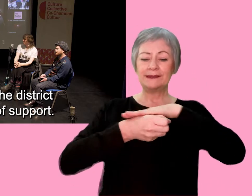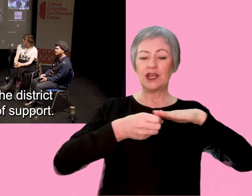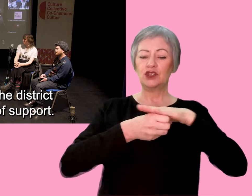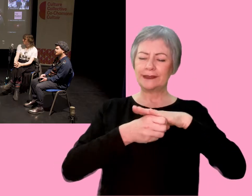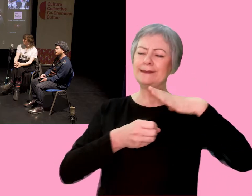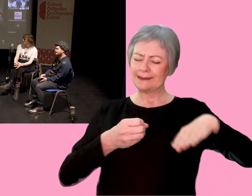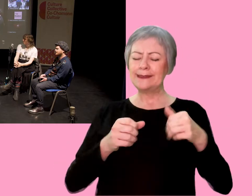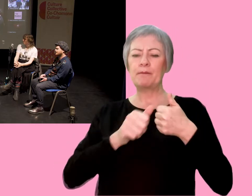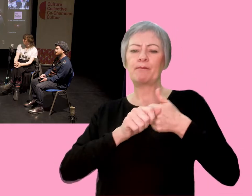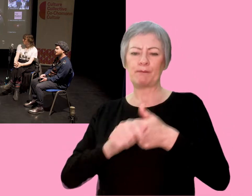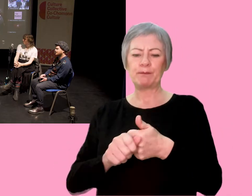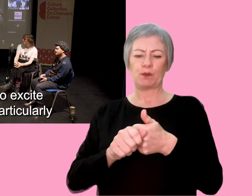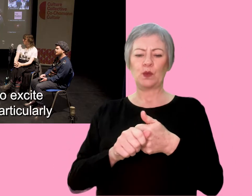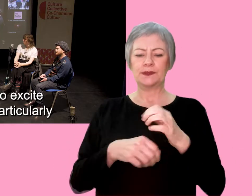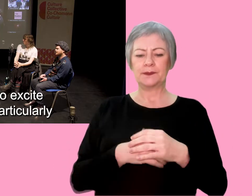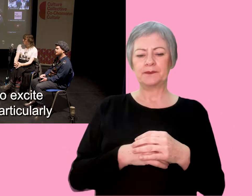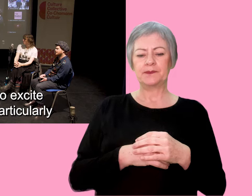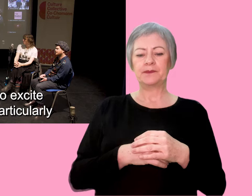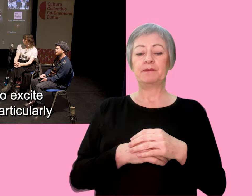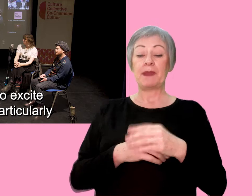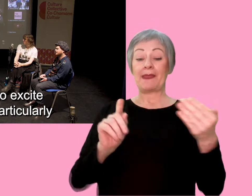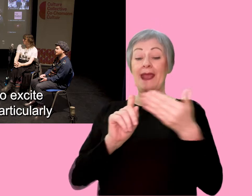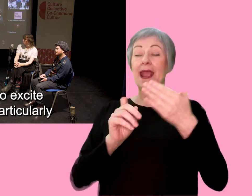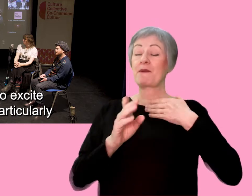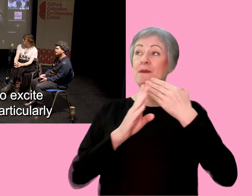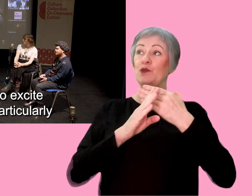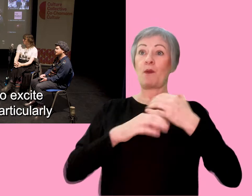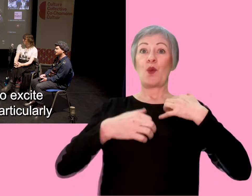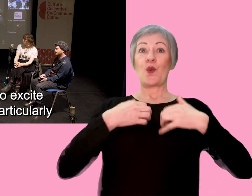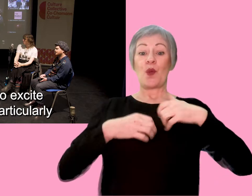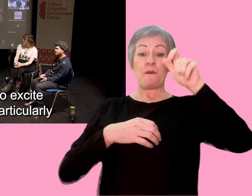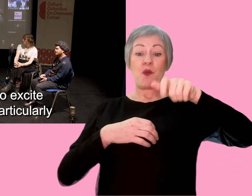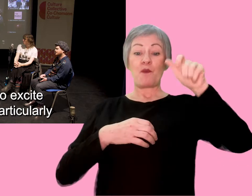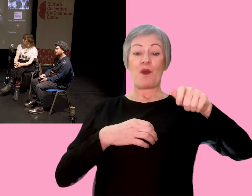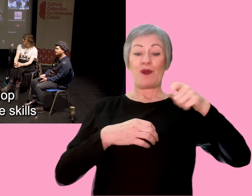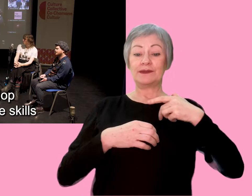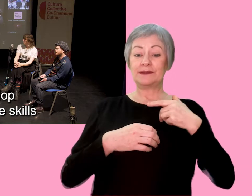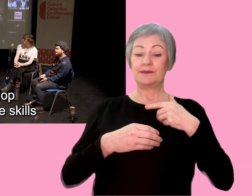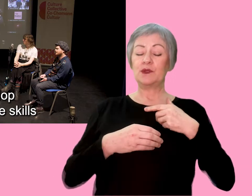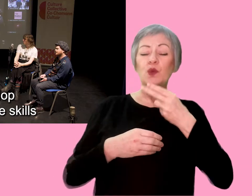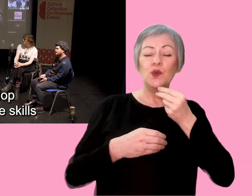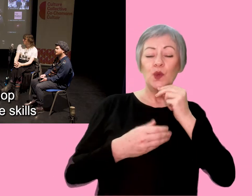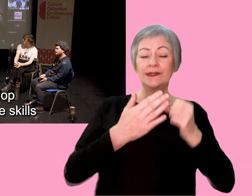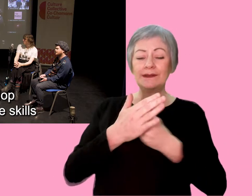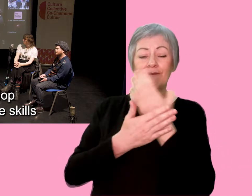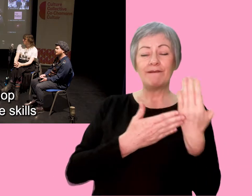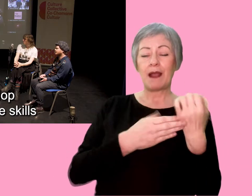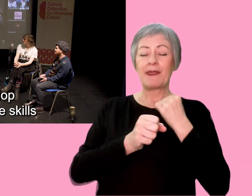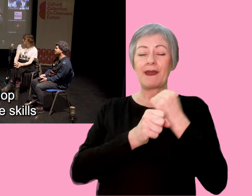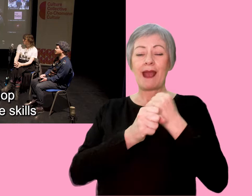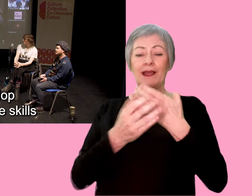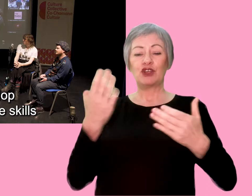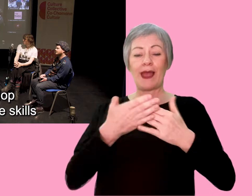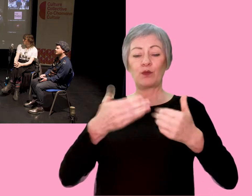smá. Sé amas an opar acum a bhí brosnach scalarin is giagrin, gehaardig le cleachke is een